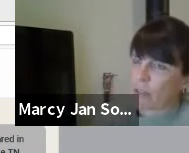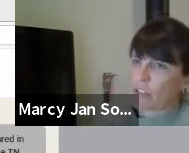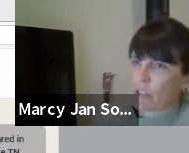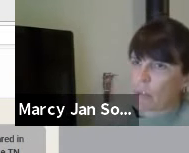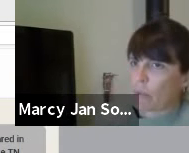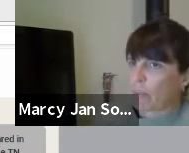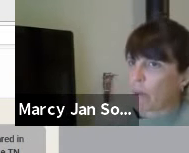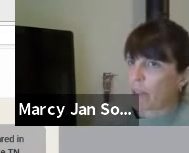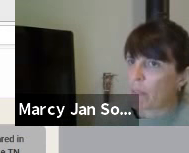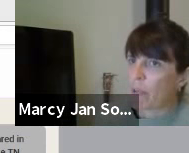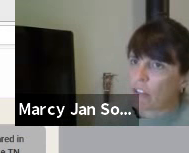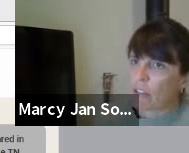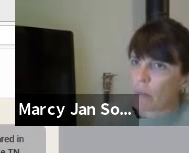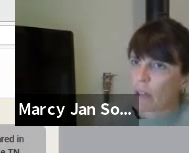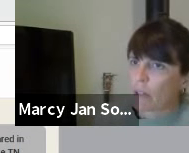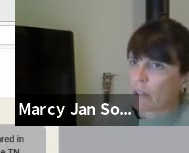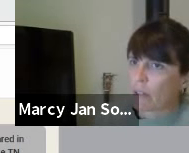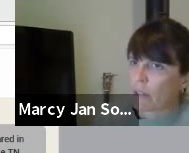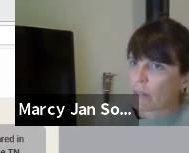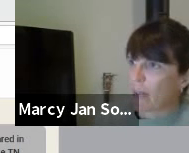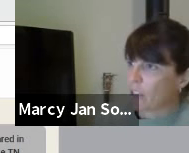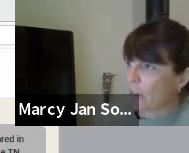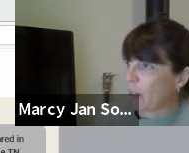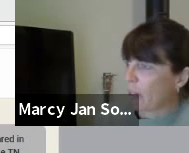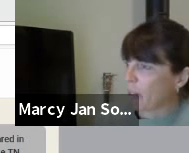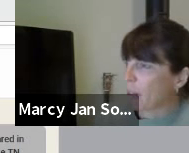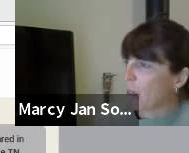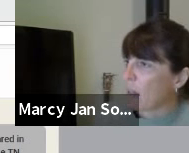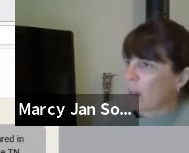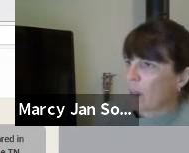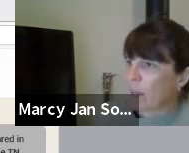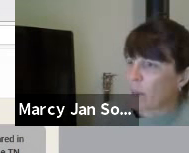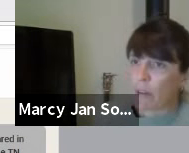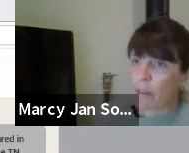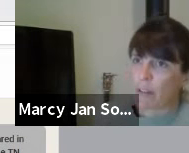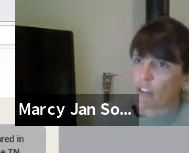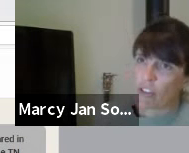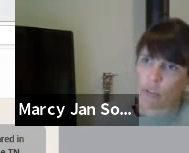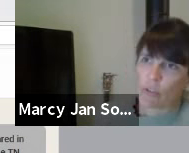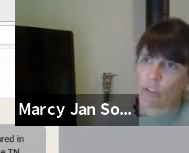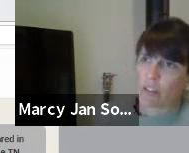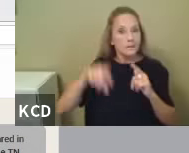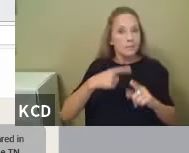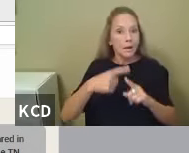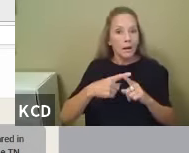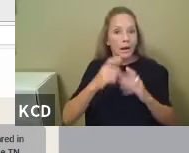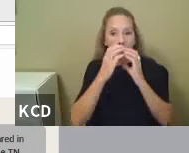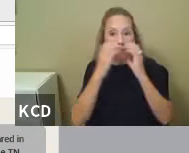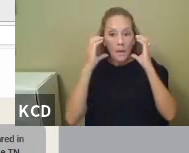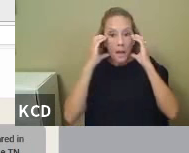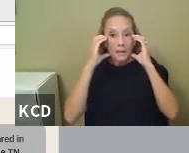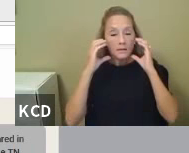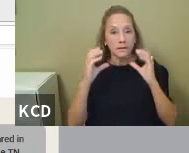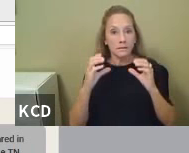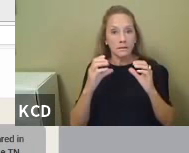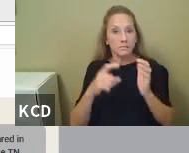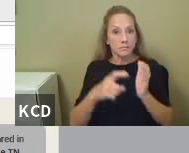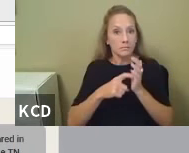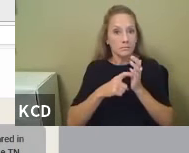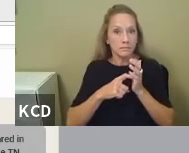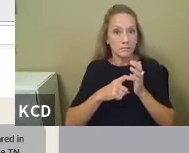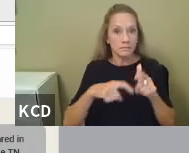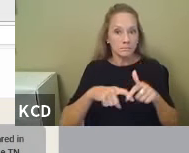general, but also public opinion regarding mask mandates and where they trust sources. And so this